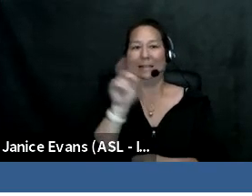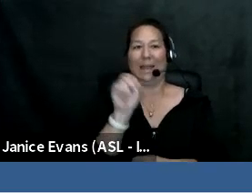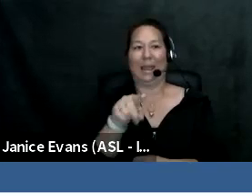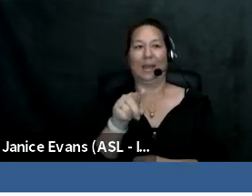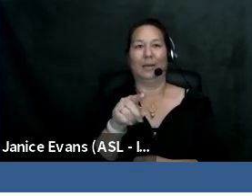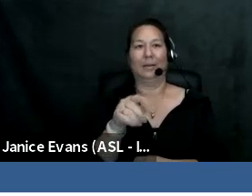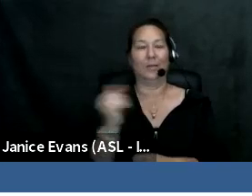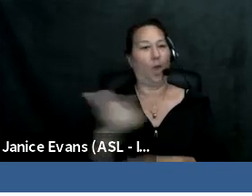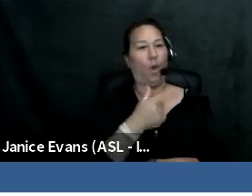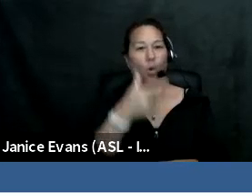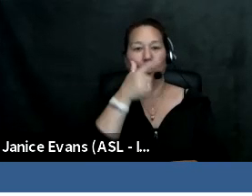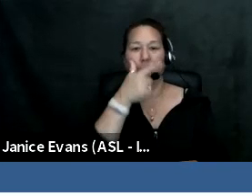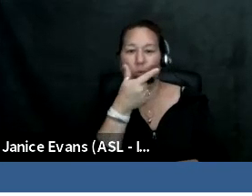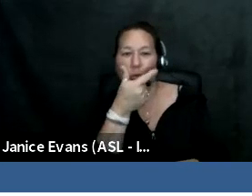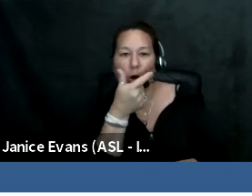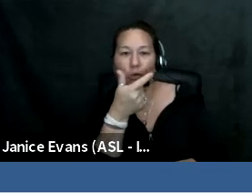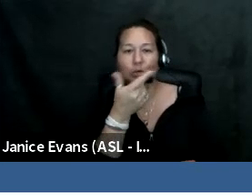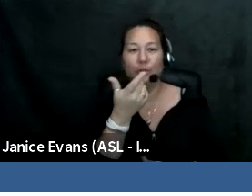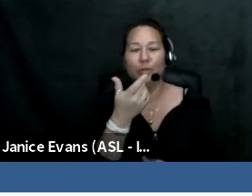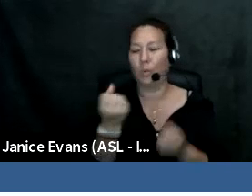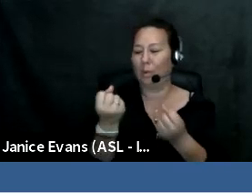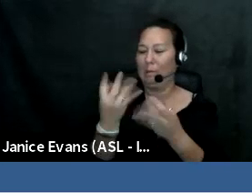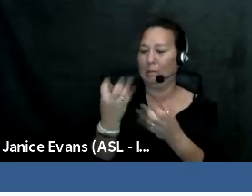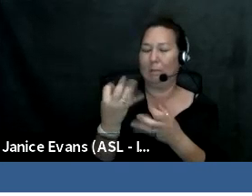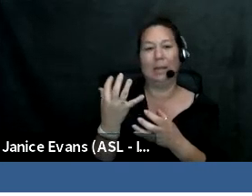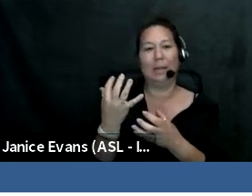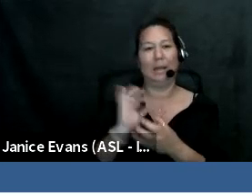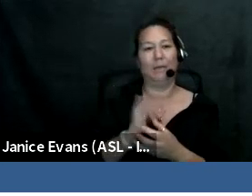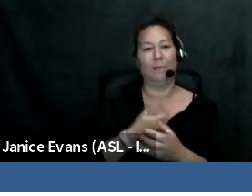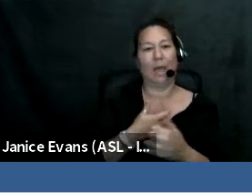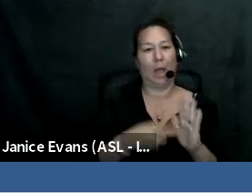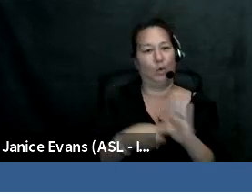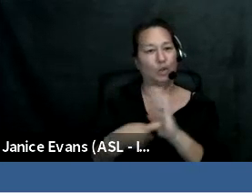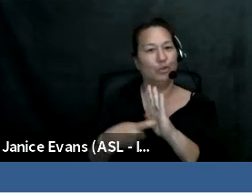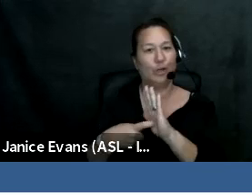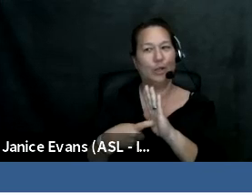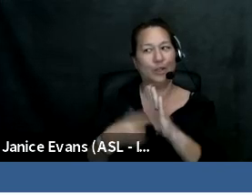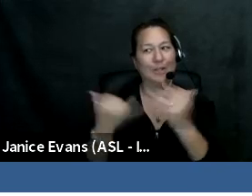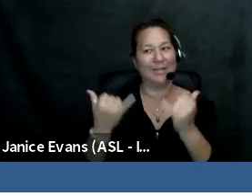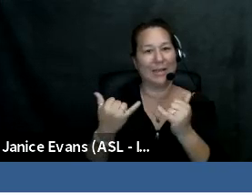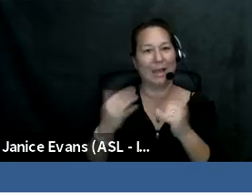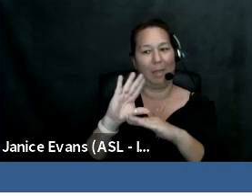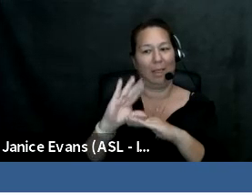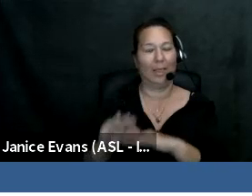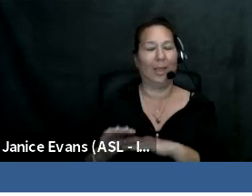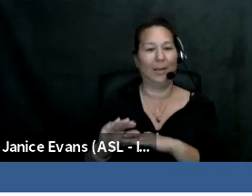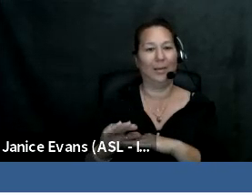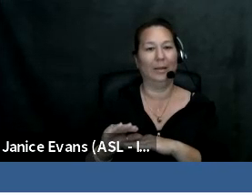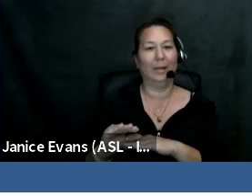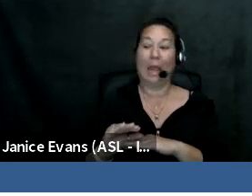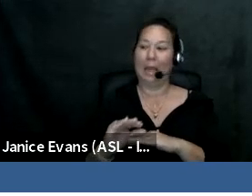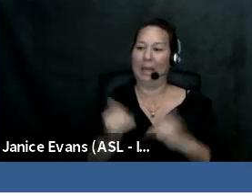tonight, with many of the restrictions having been lifted, that now